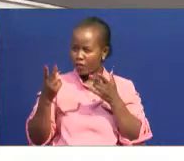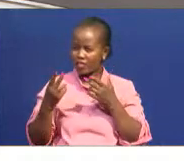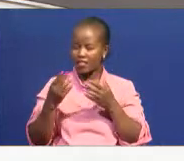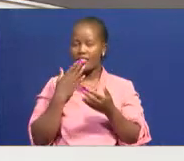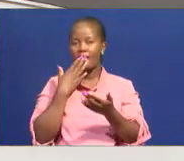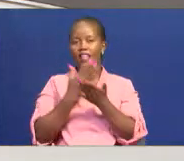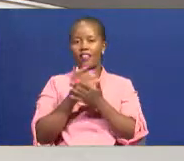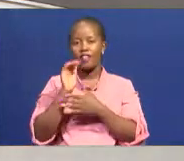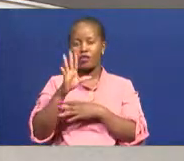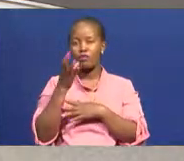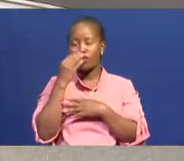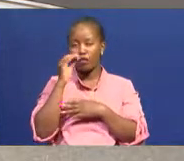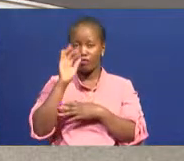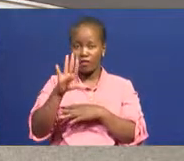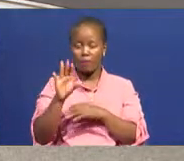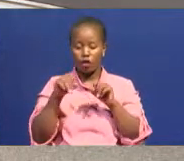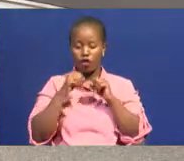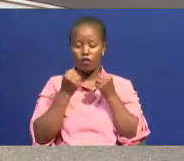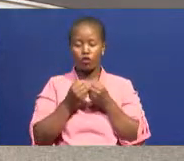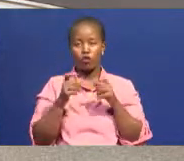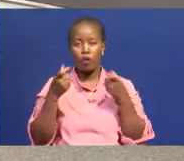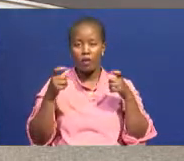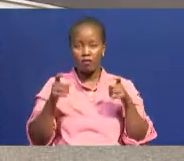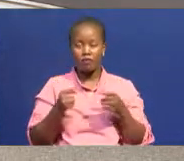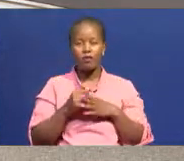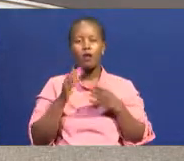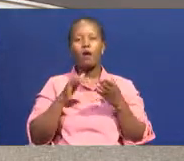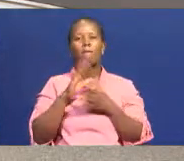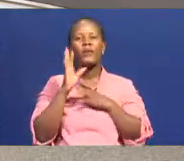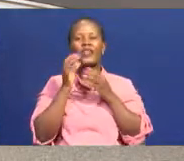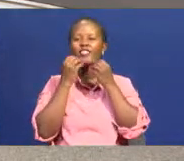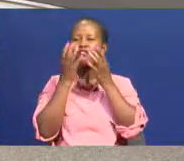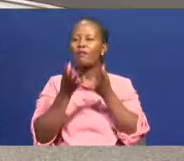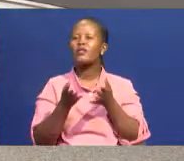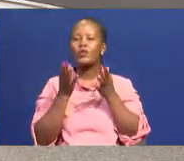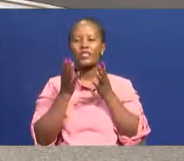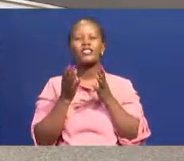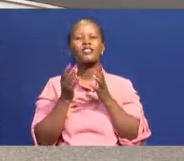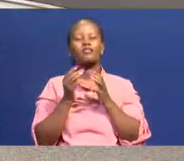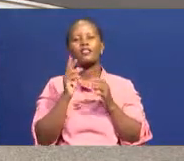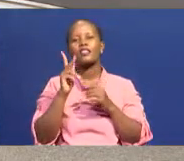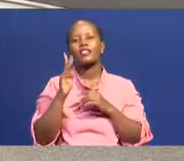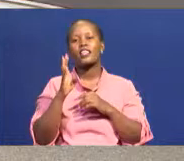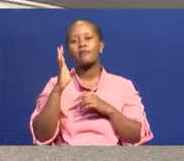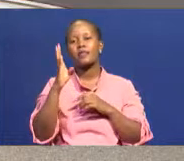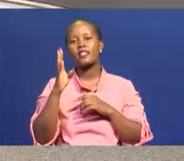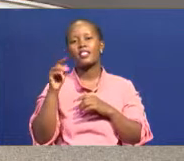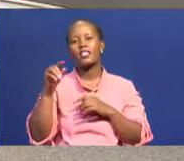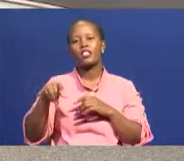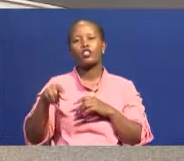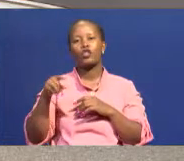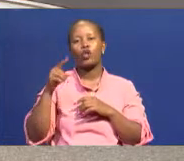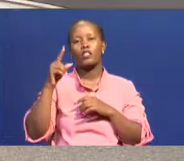your feedback on our social media platforms. For more details on ad items and many more, do log on to